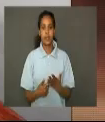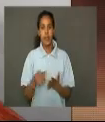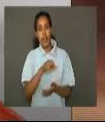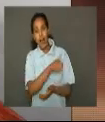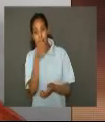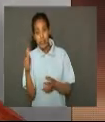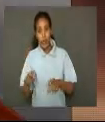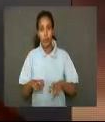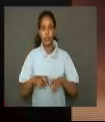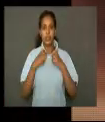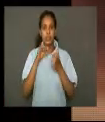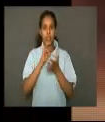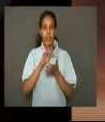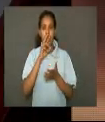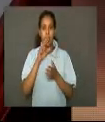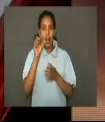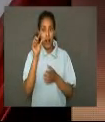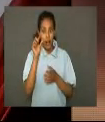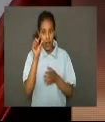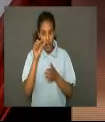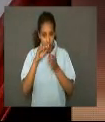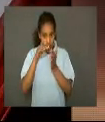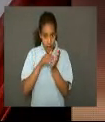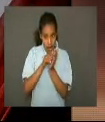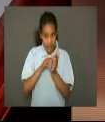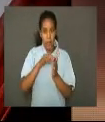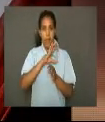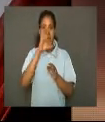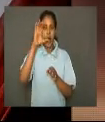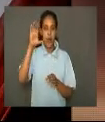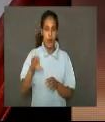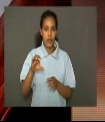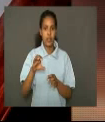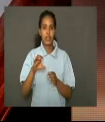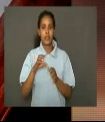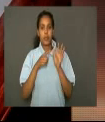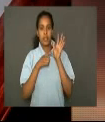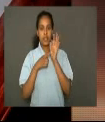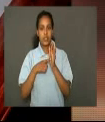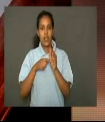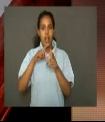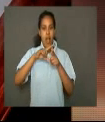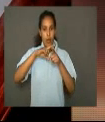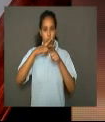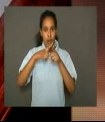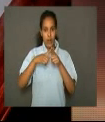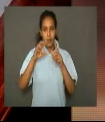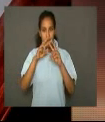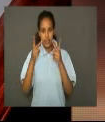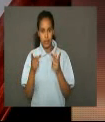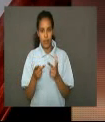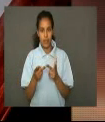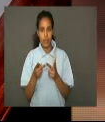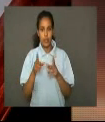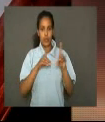other collisions that lack power, precision, and angular placement